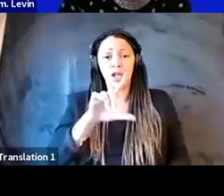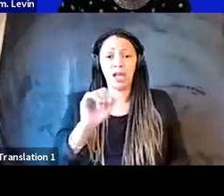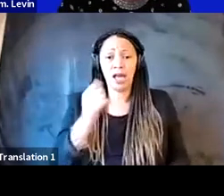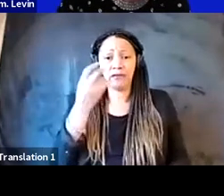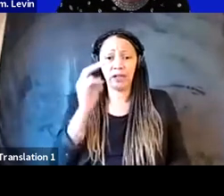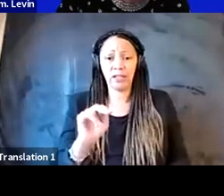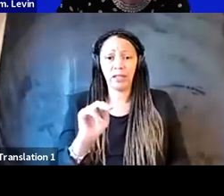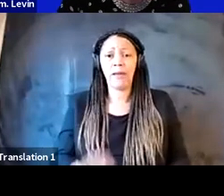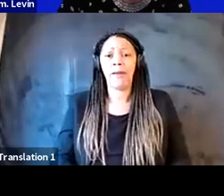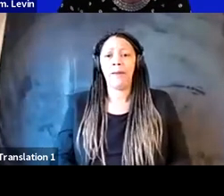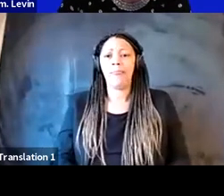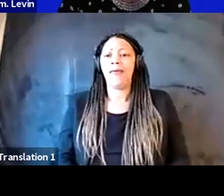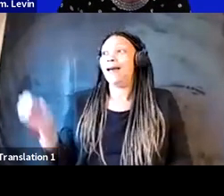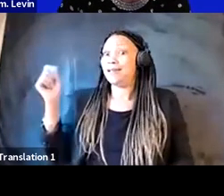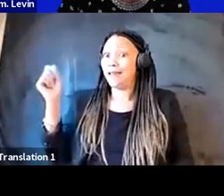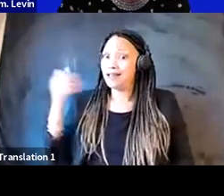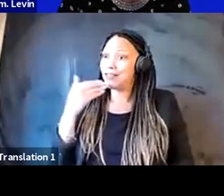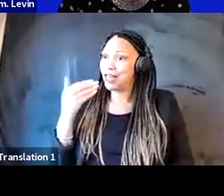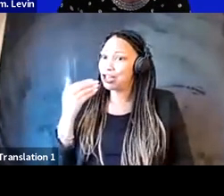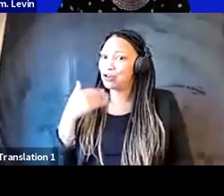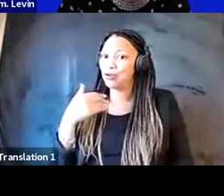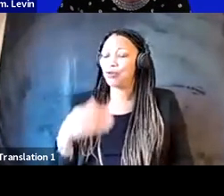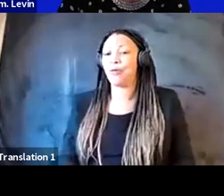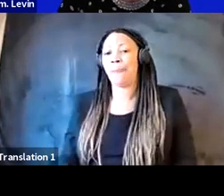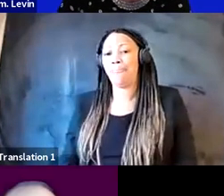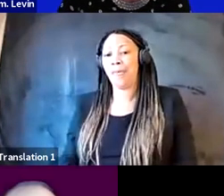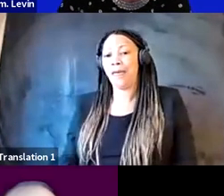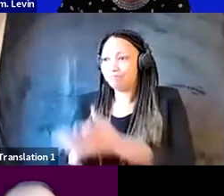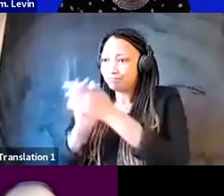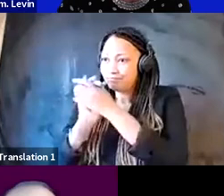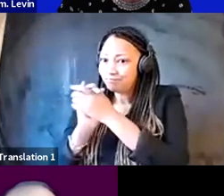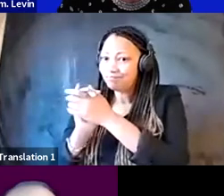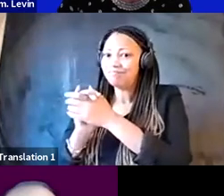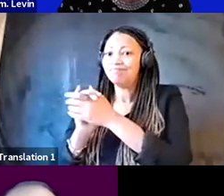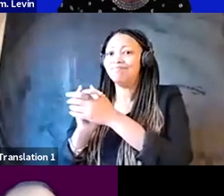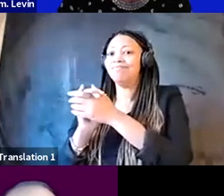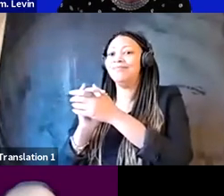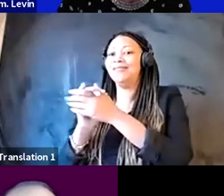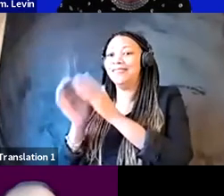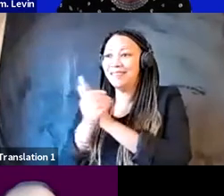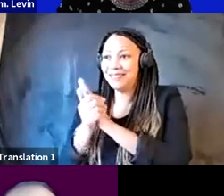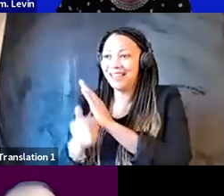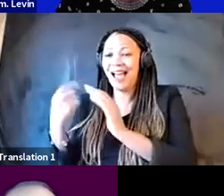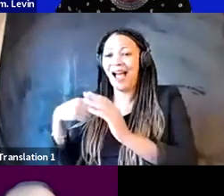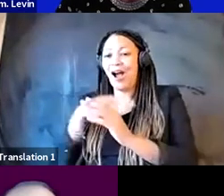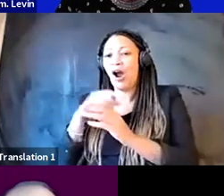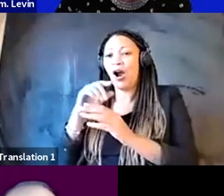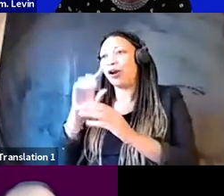Yes, thank you. I want to compliment the applicant team on mastering our remote format here with a really crisp,